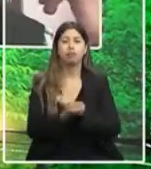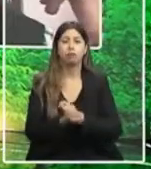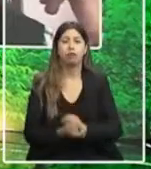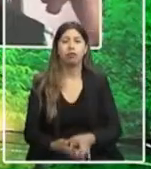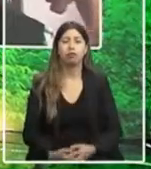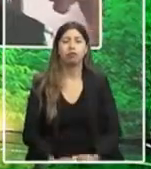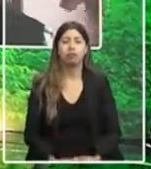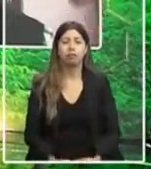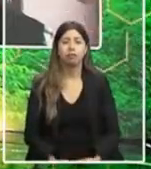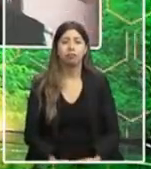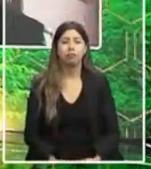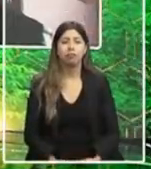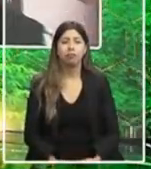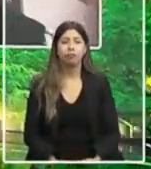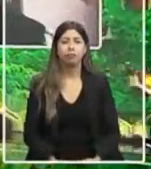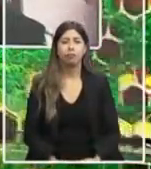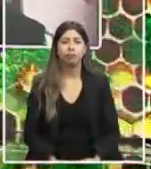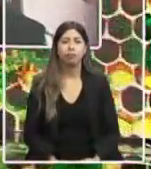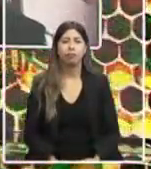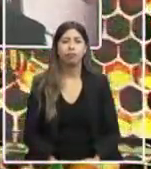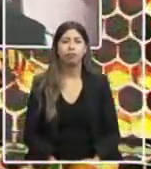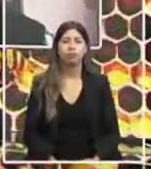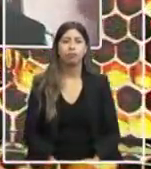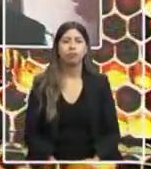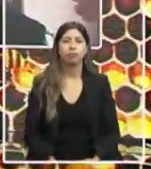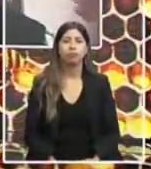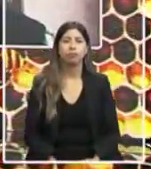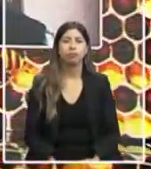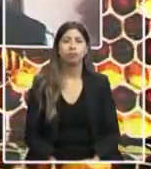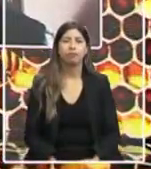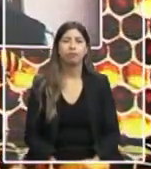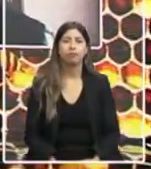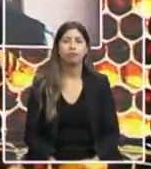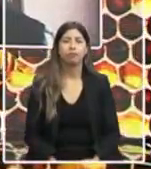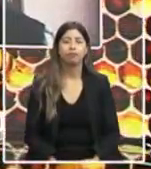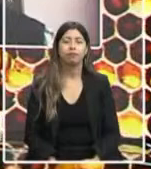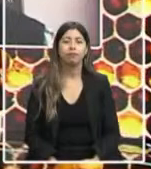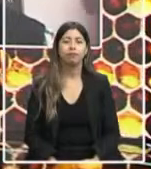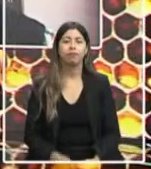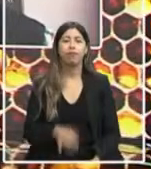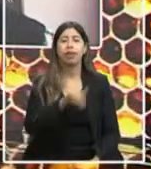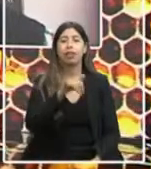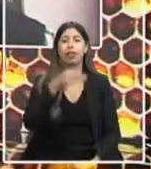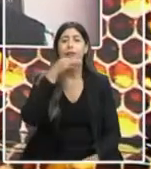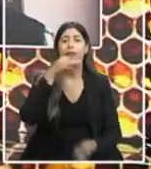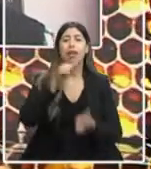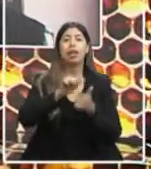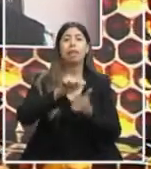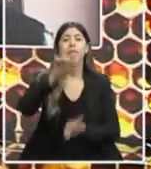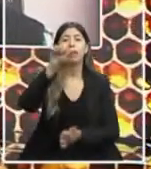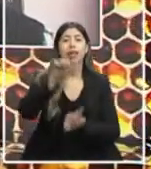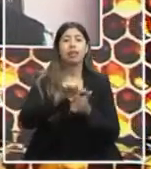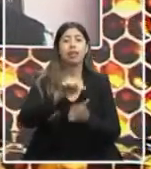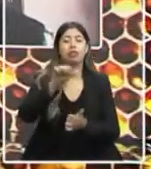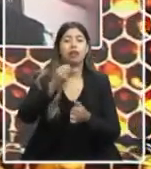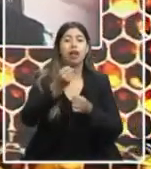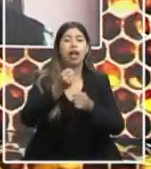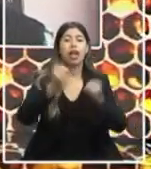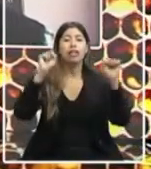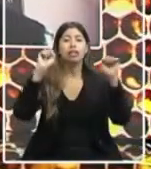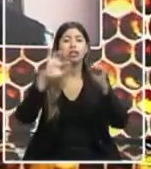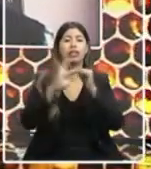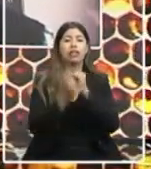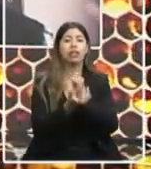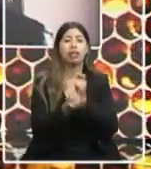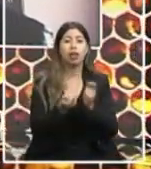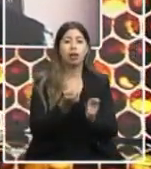do we measure economic success? So at the end of the year, when the Chilean government asks itself or herself, are we better